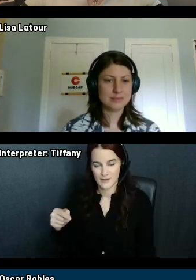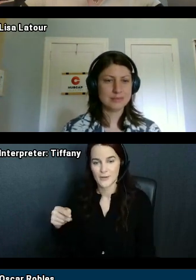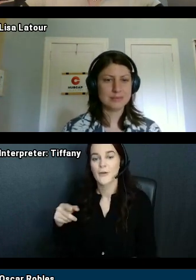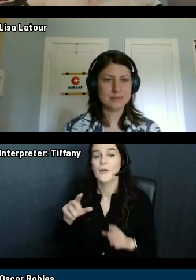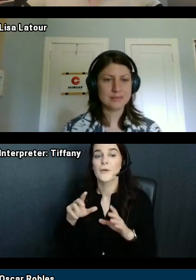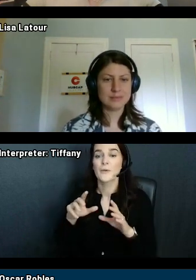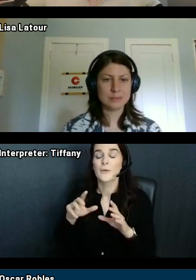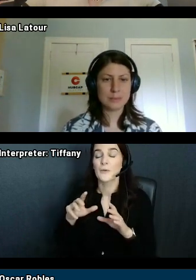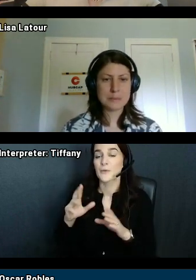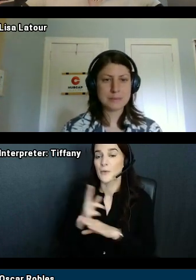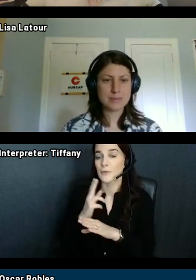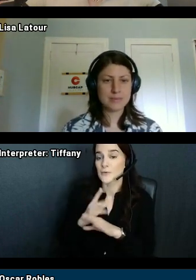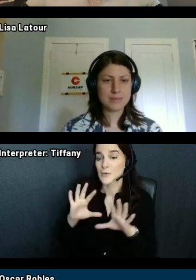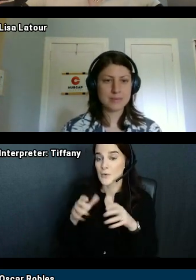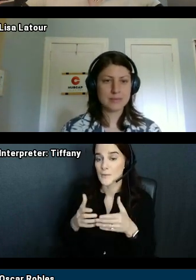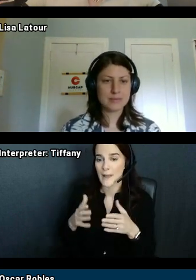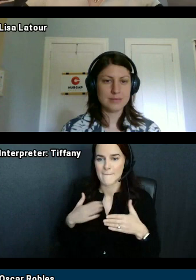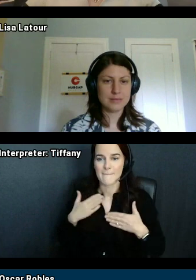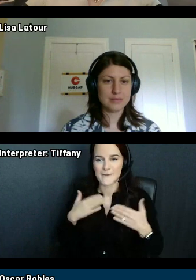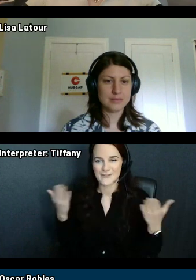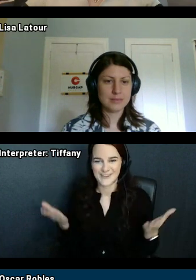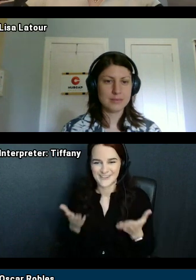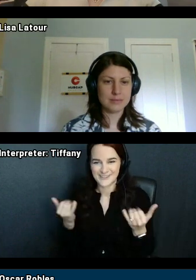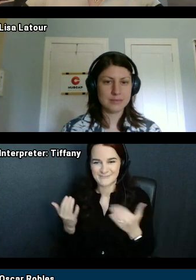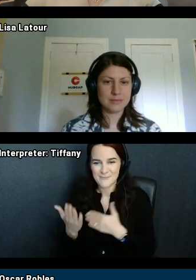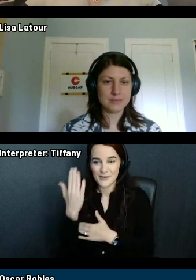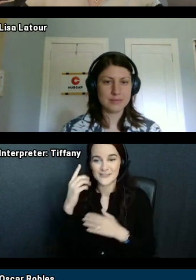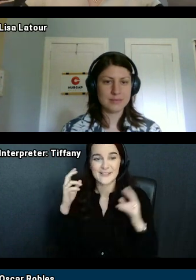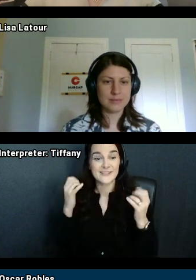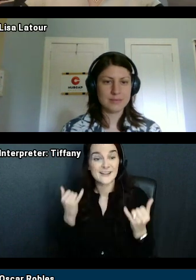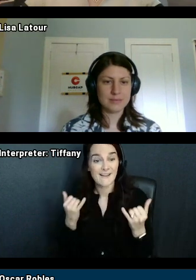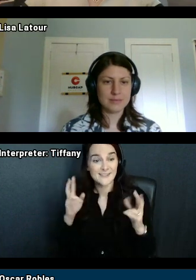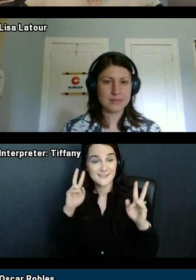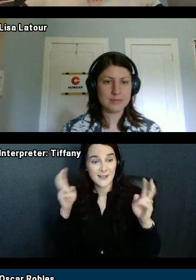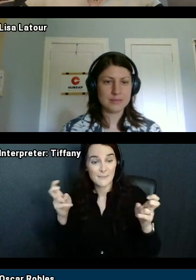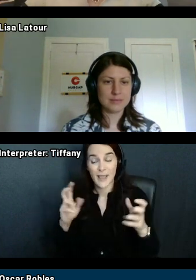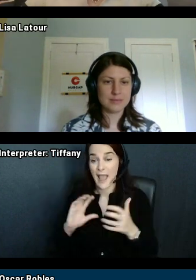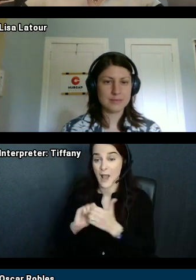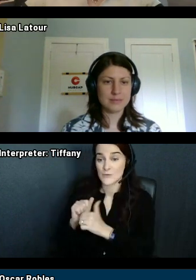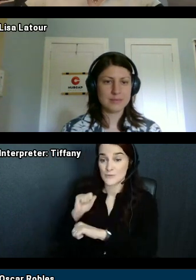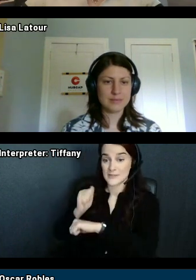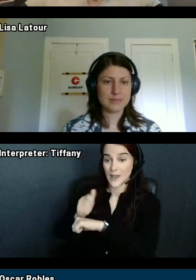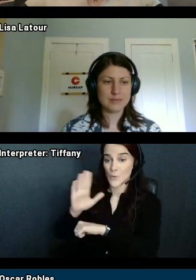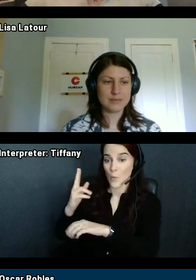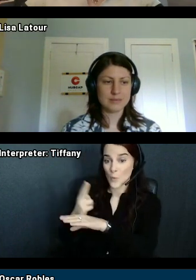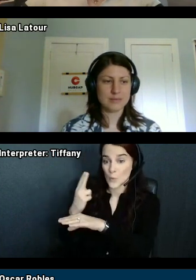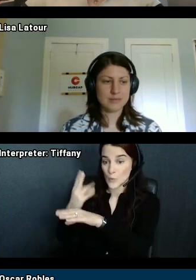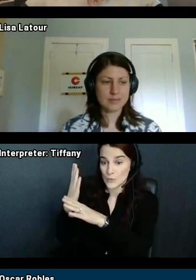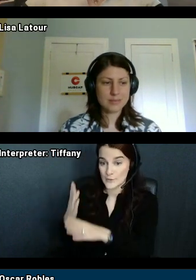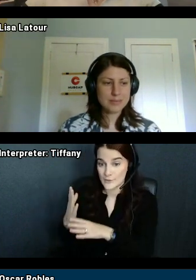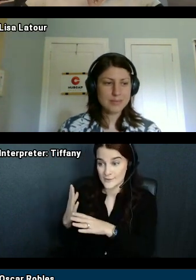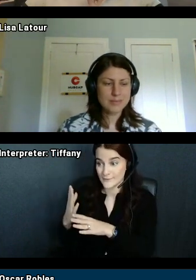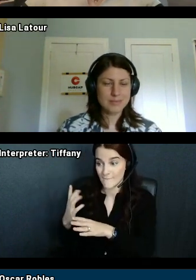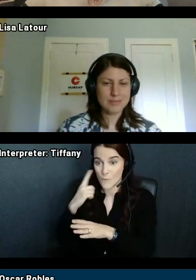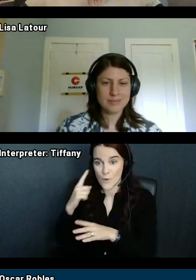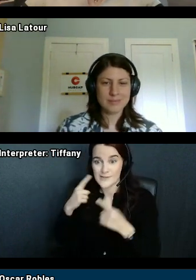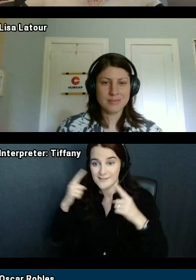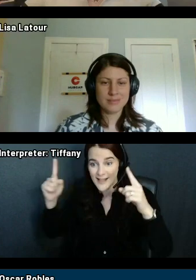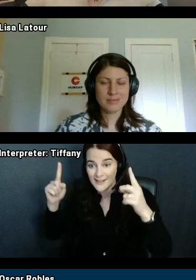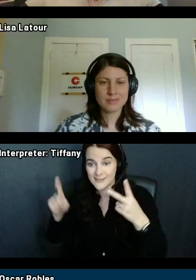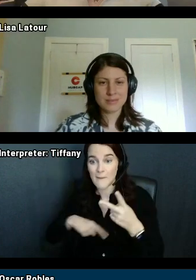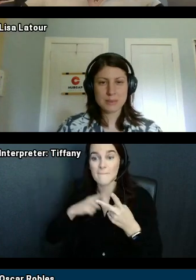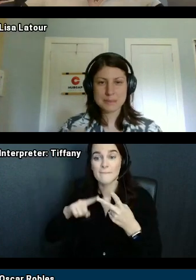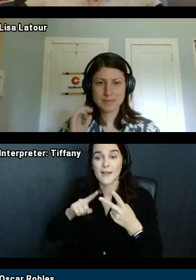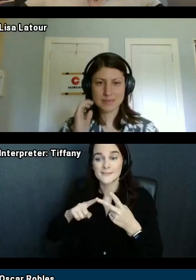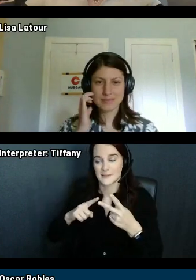morning. Today's topic is how to set your users up for success and increase adoption. So before I dive